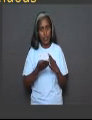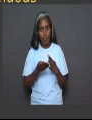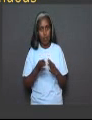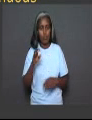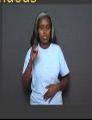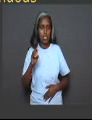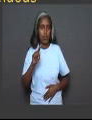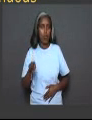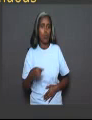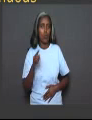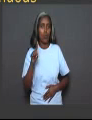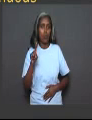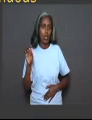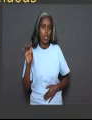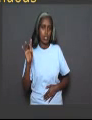of 0,